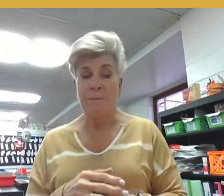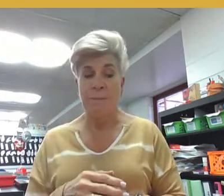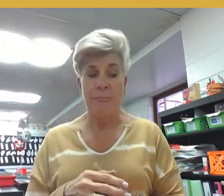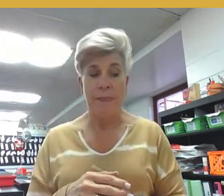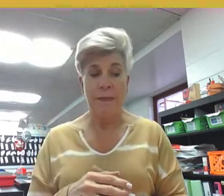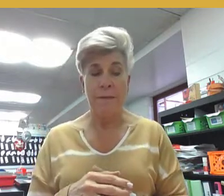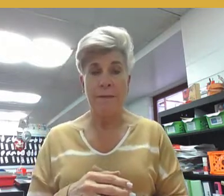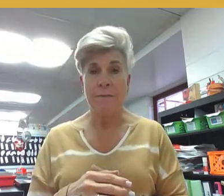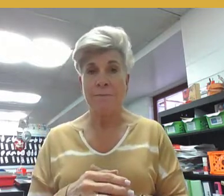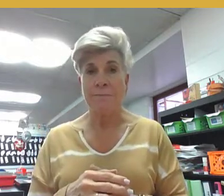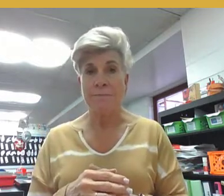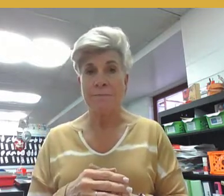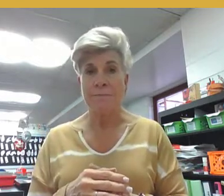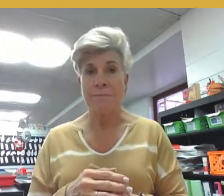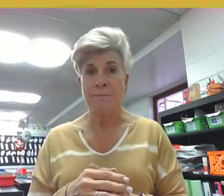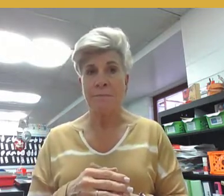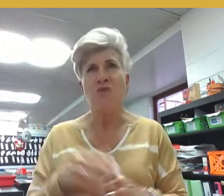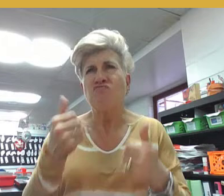1 6/8.